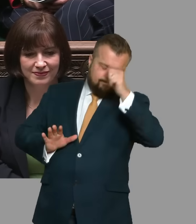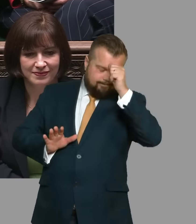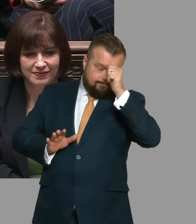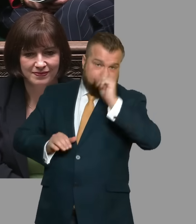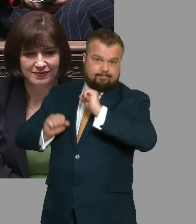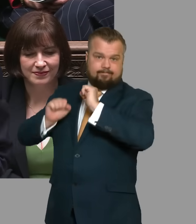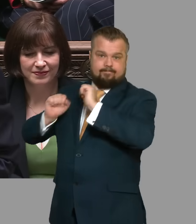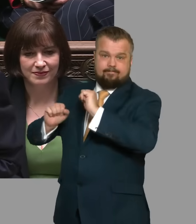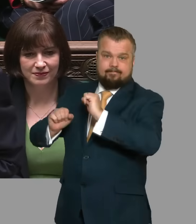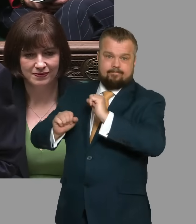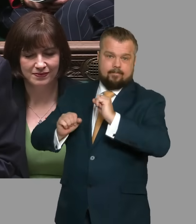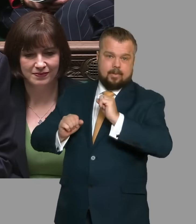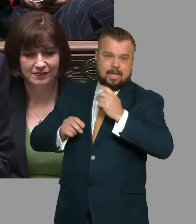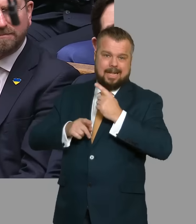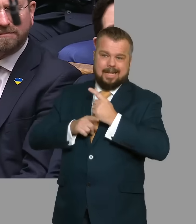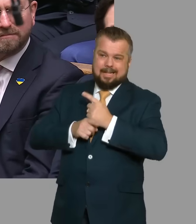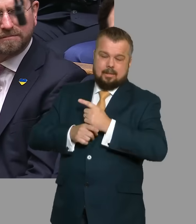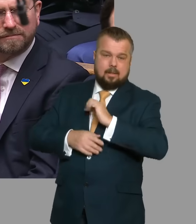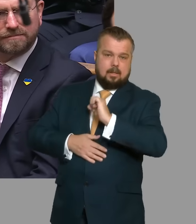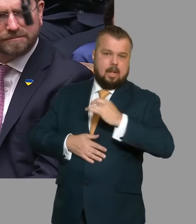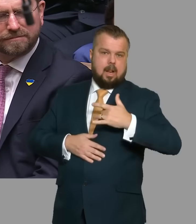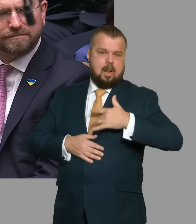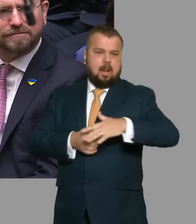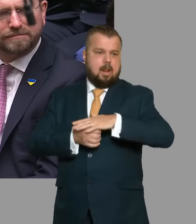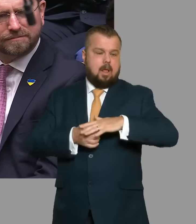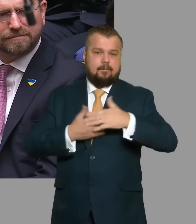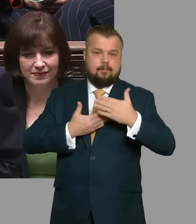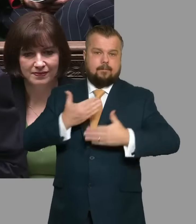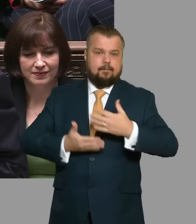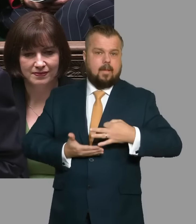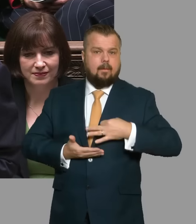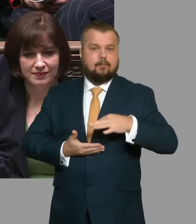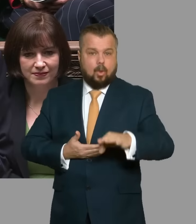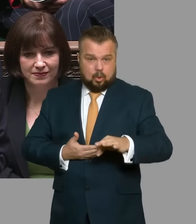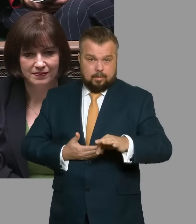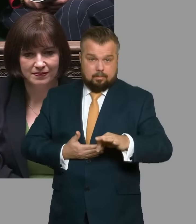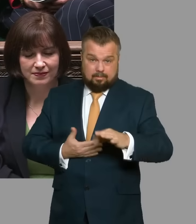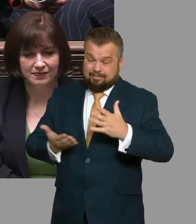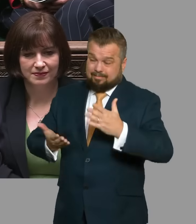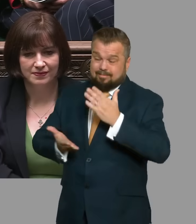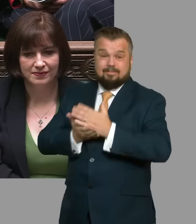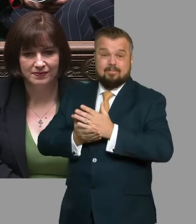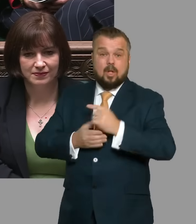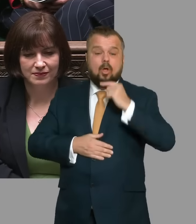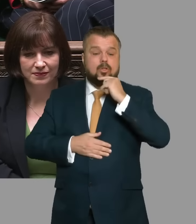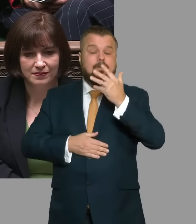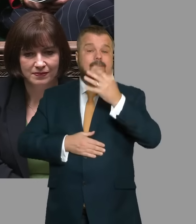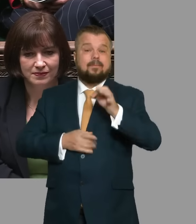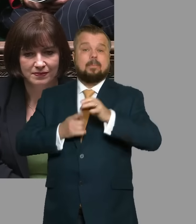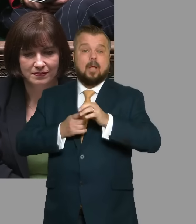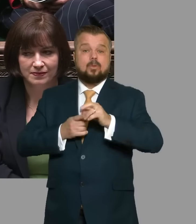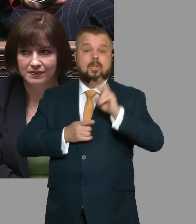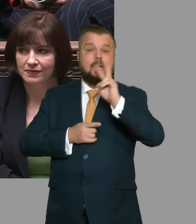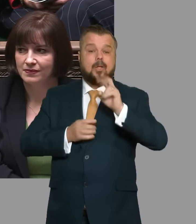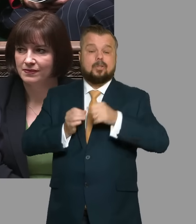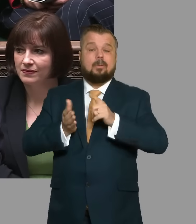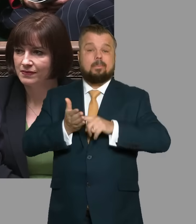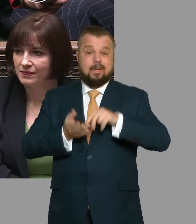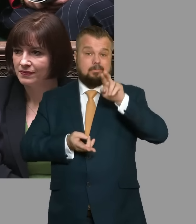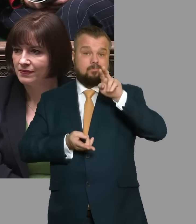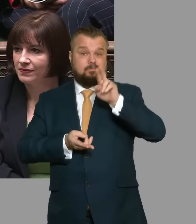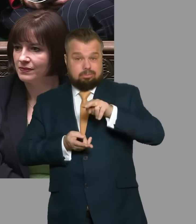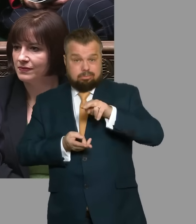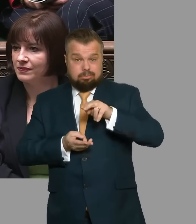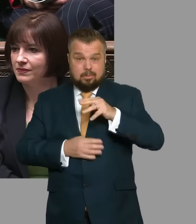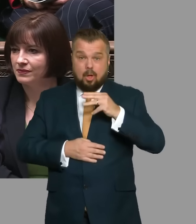poorest families, including almost 3,700 households in his constituency. The Warm Homes Plan we're announcing today